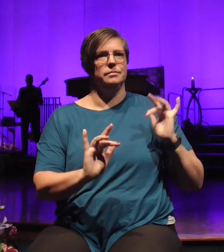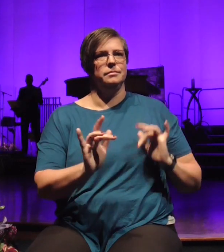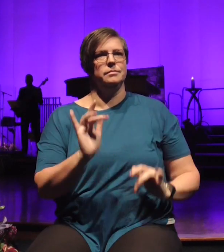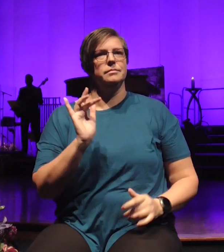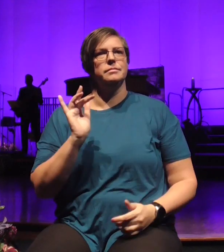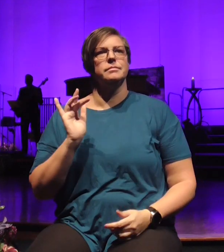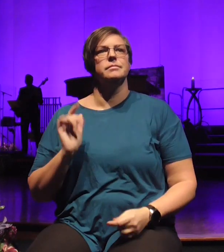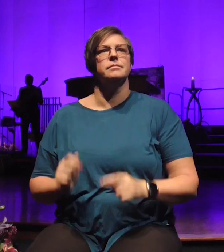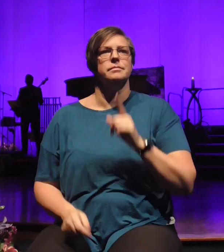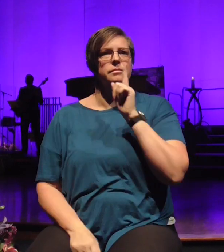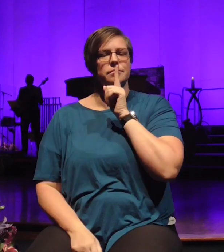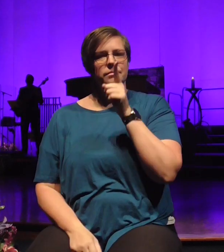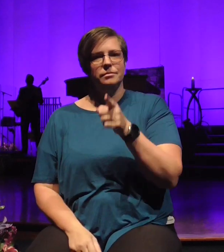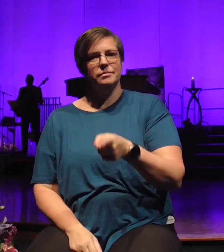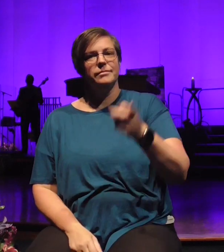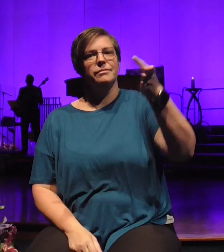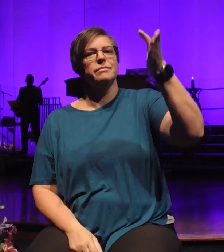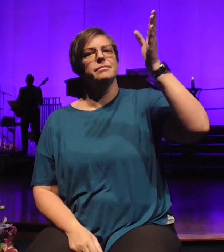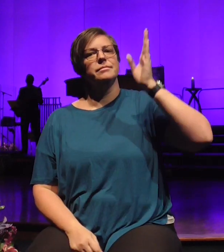face.